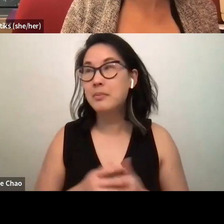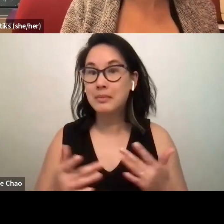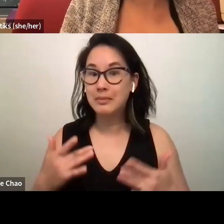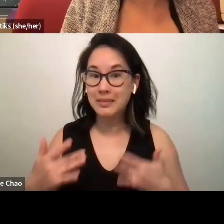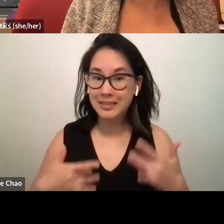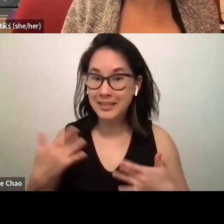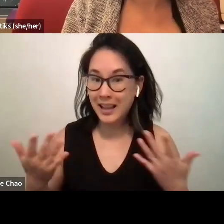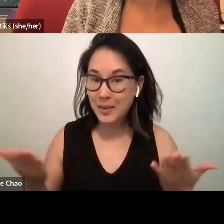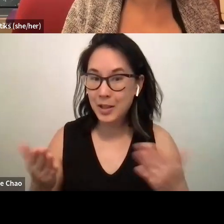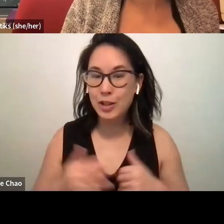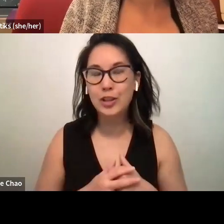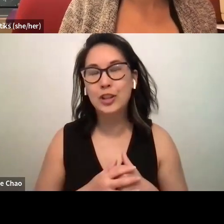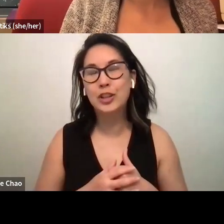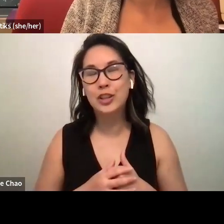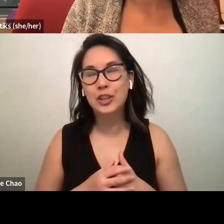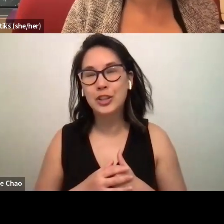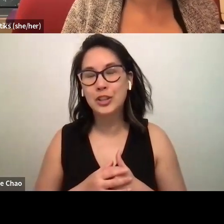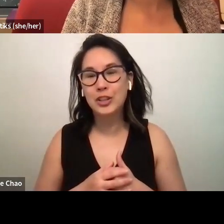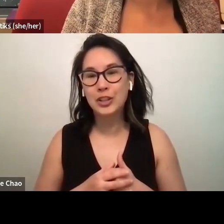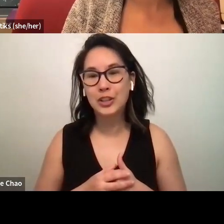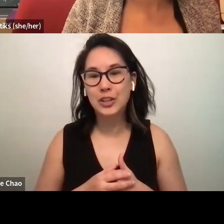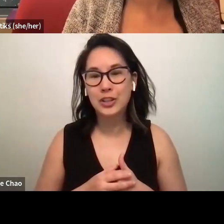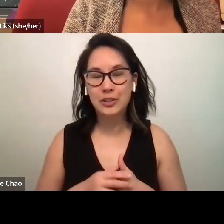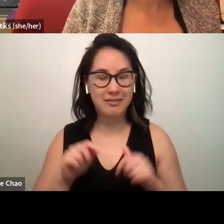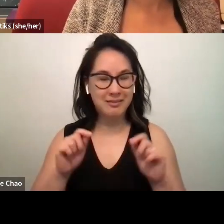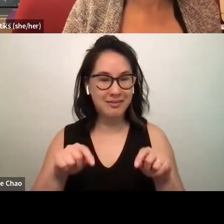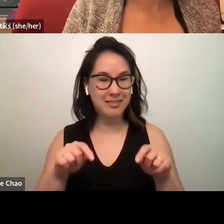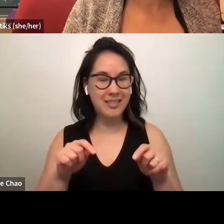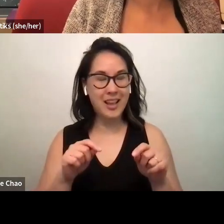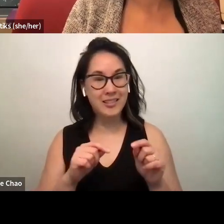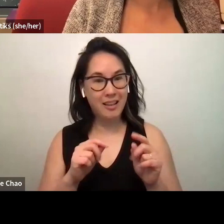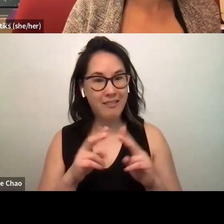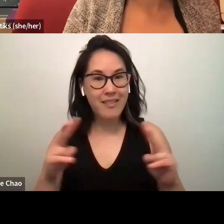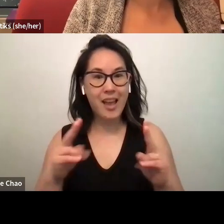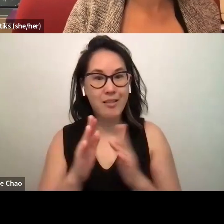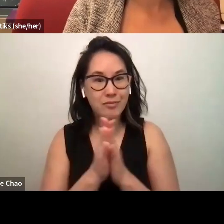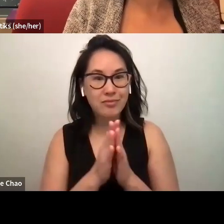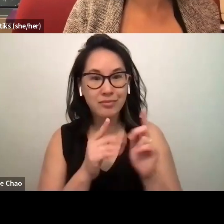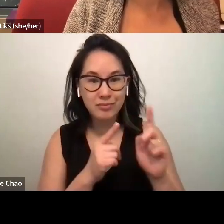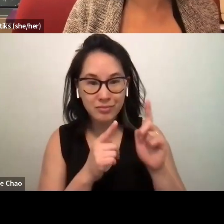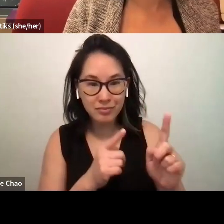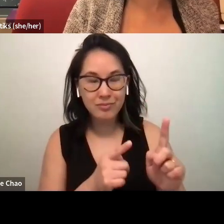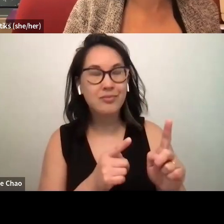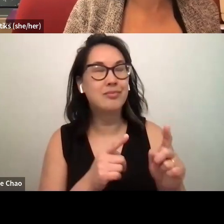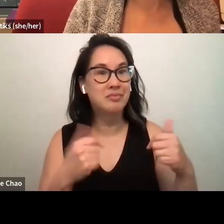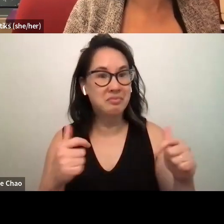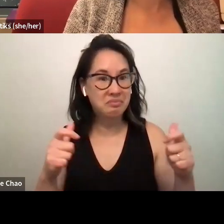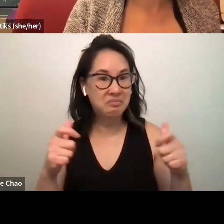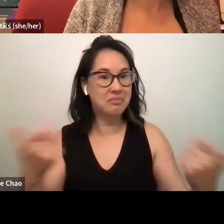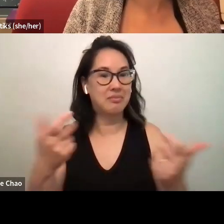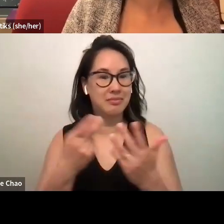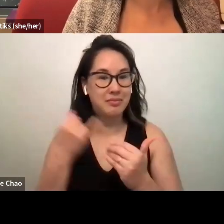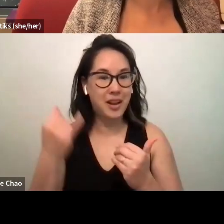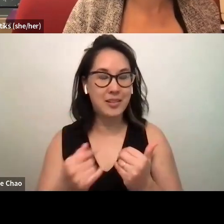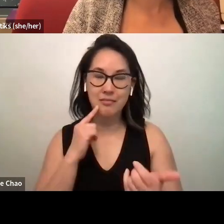here. This certainly is an ambitious project, and I really applaud